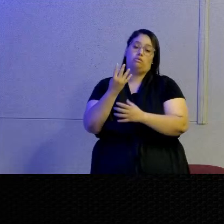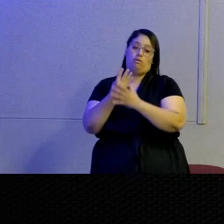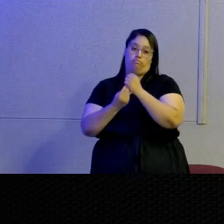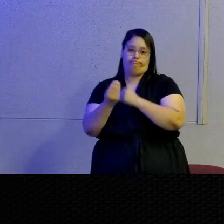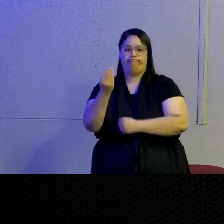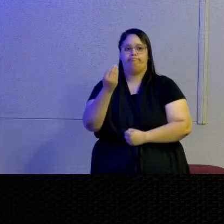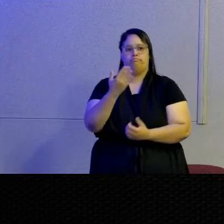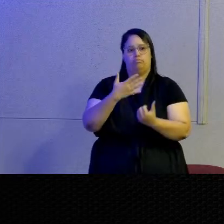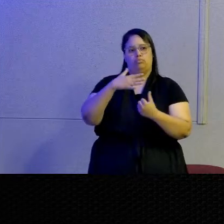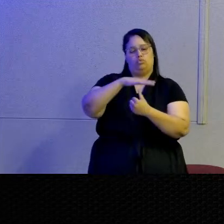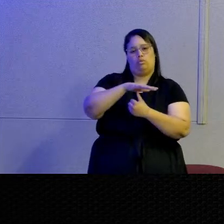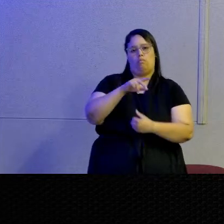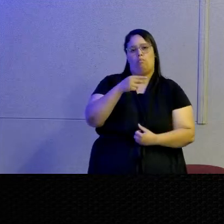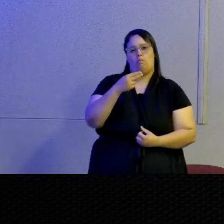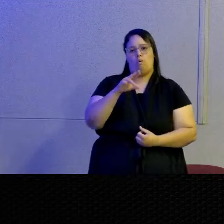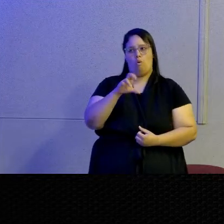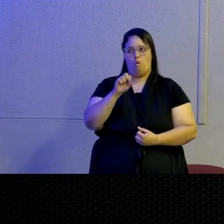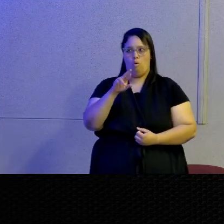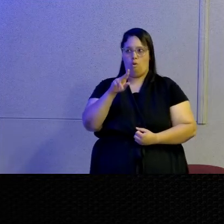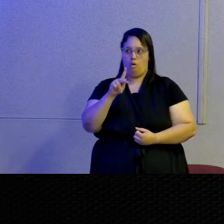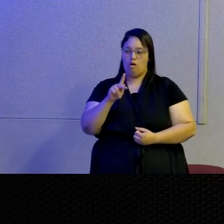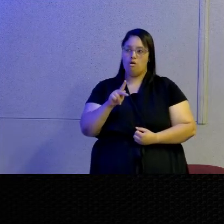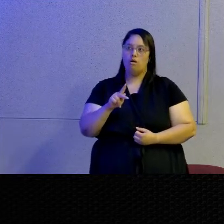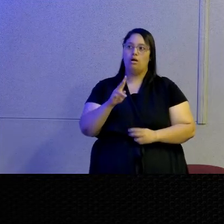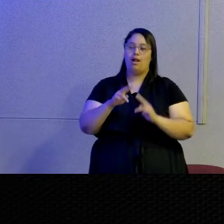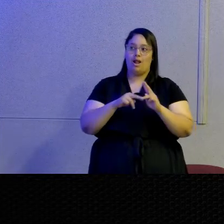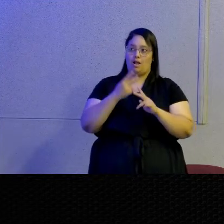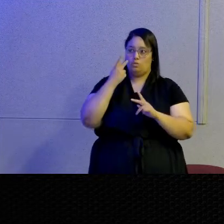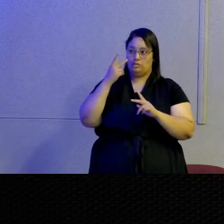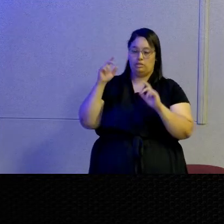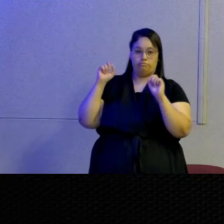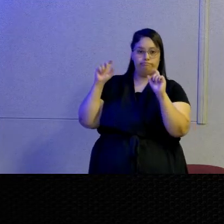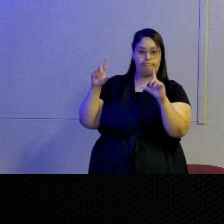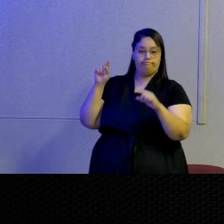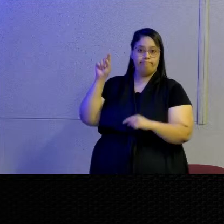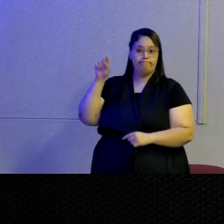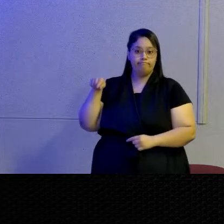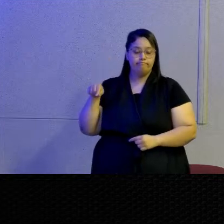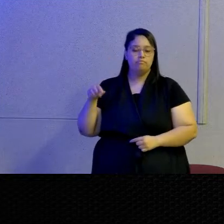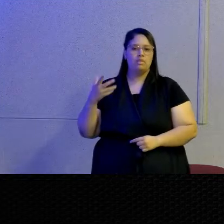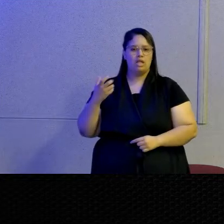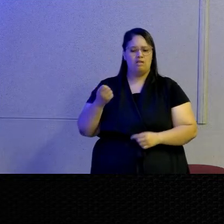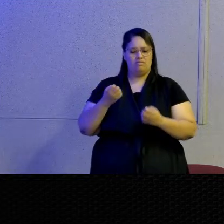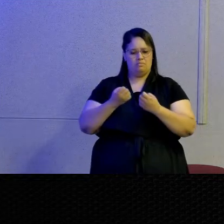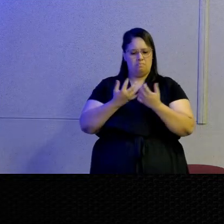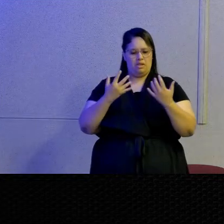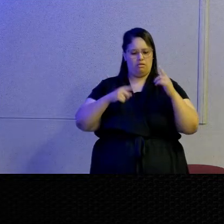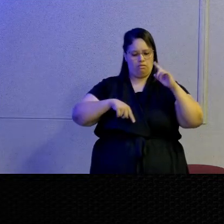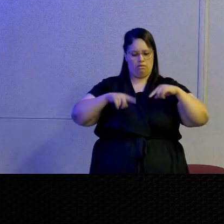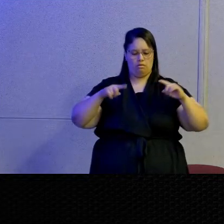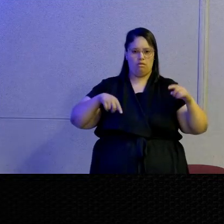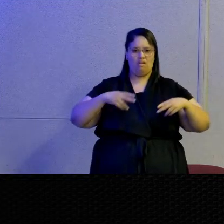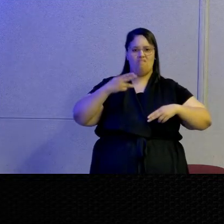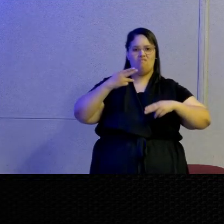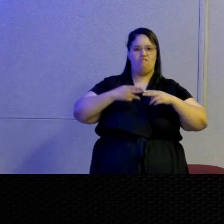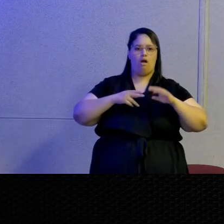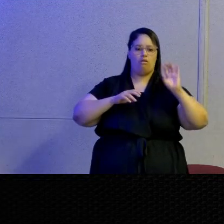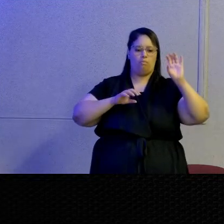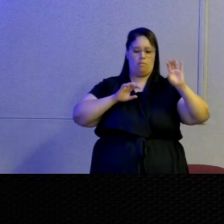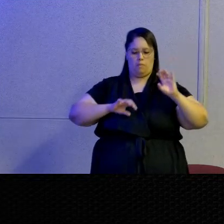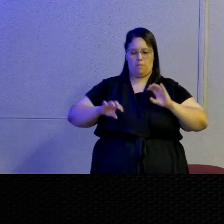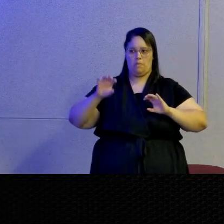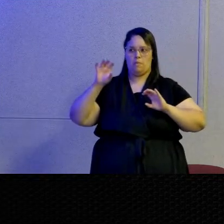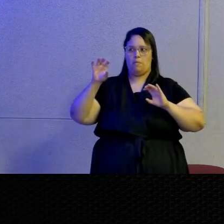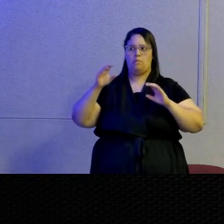have been observed. And again, you see in this picture here that these many different final states